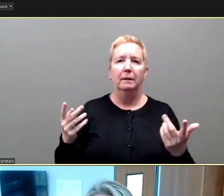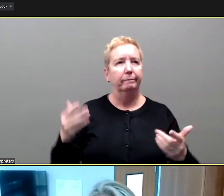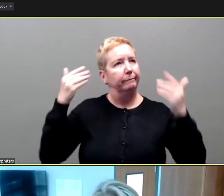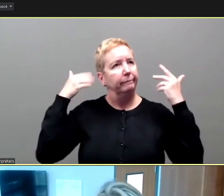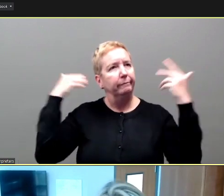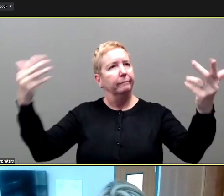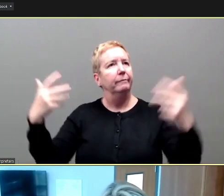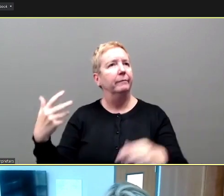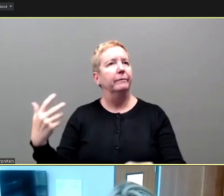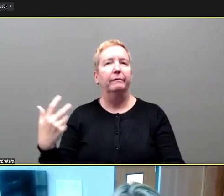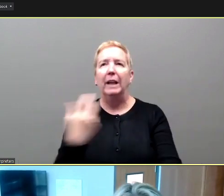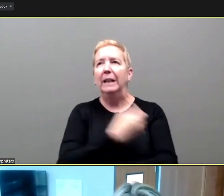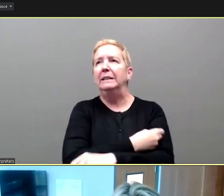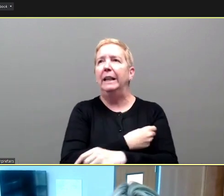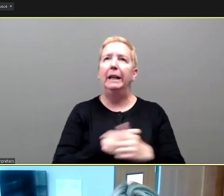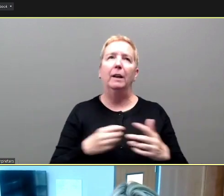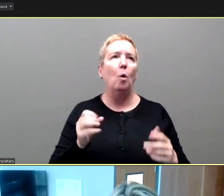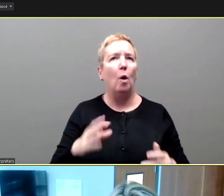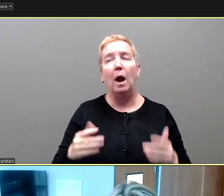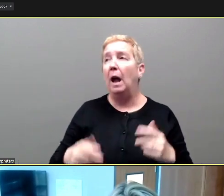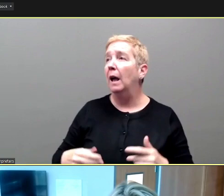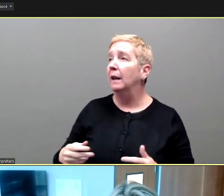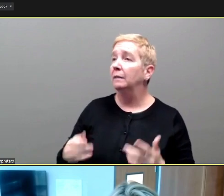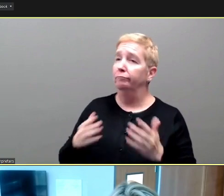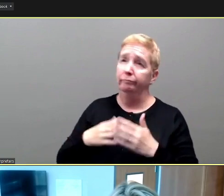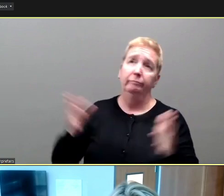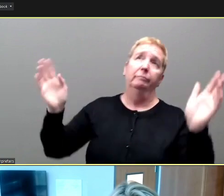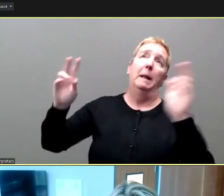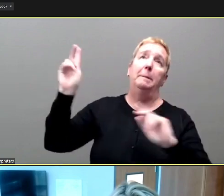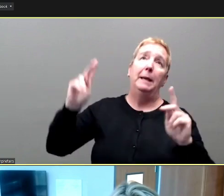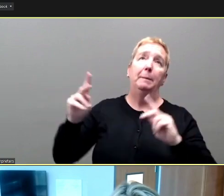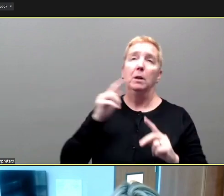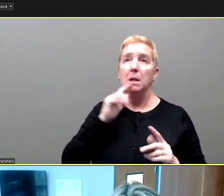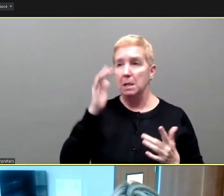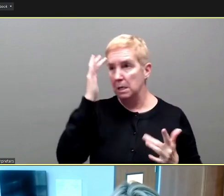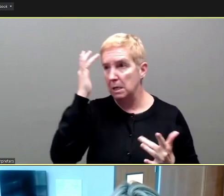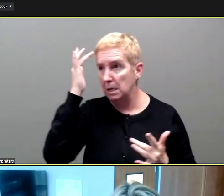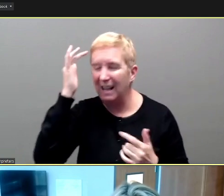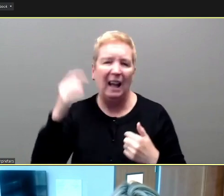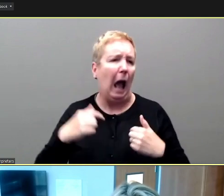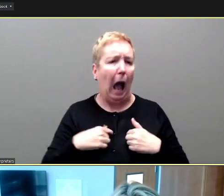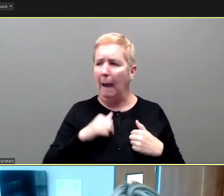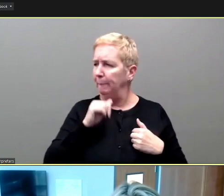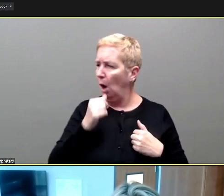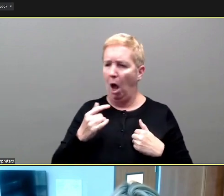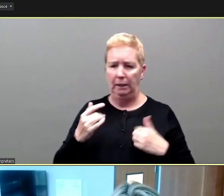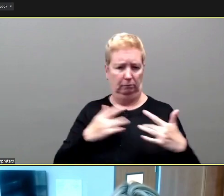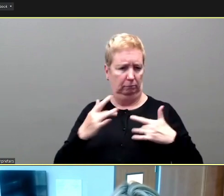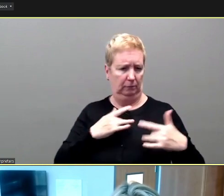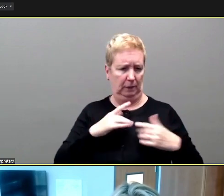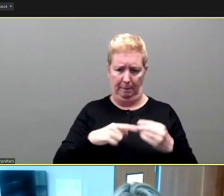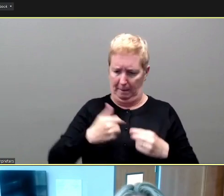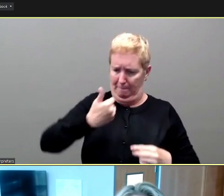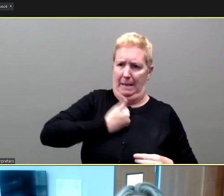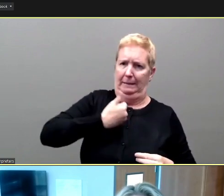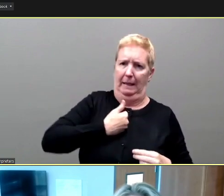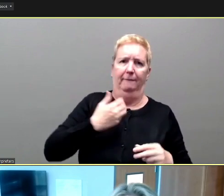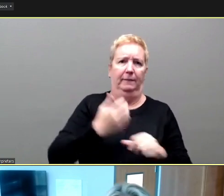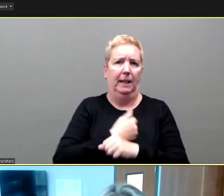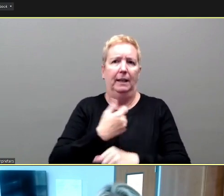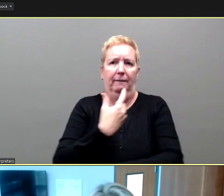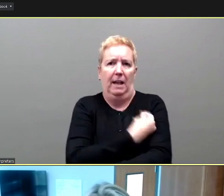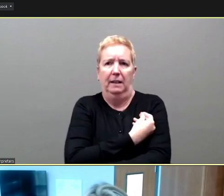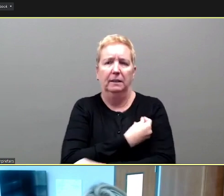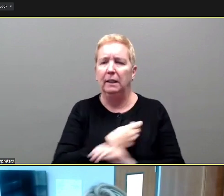risk to worry about it. Like, I'm not wondering when I'm going to get a monkeypox vaccine, for example, but we, as